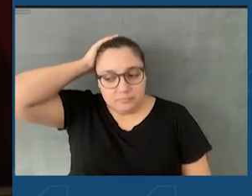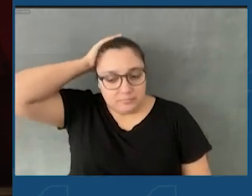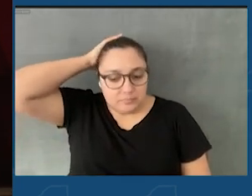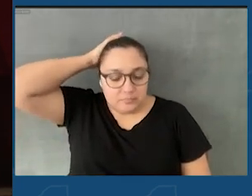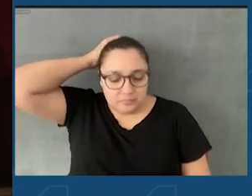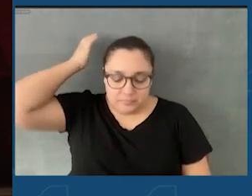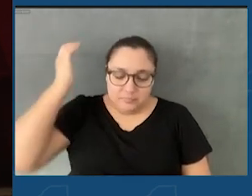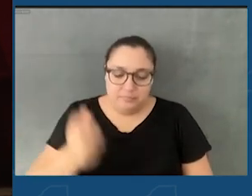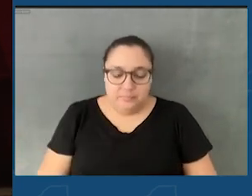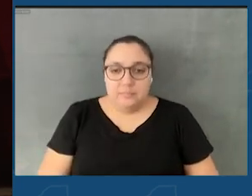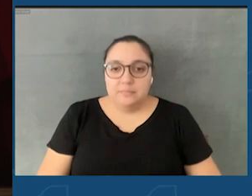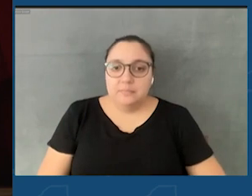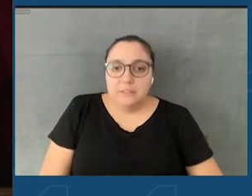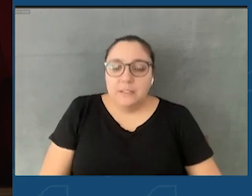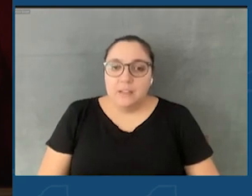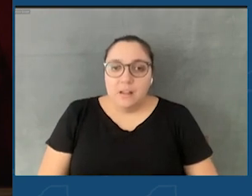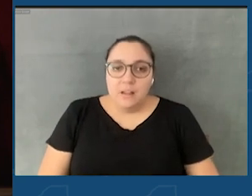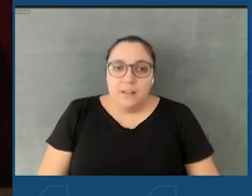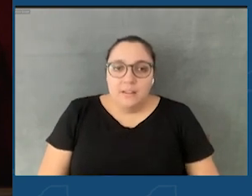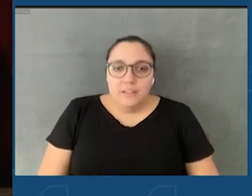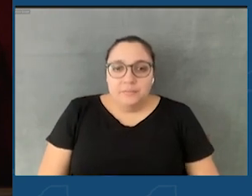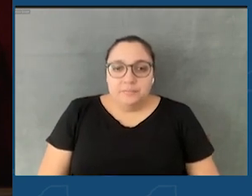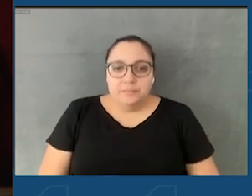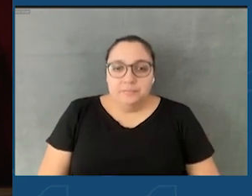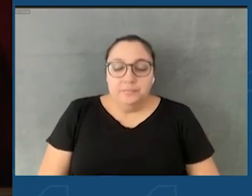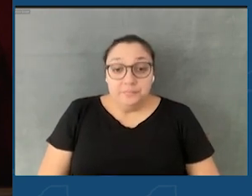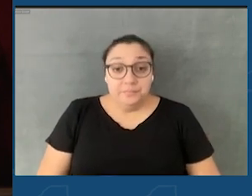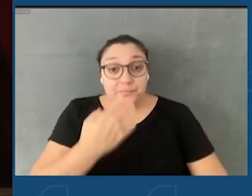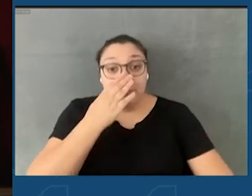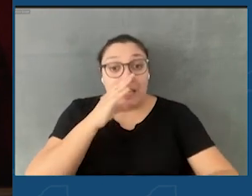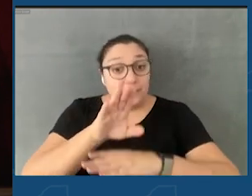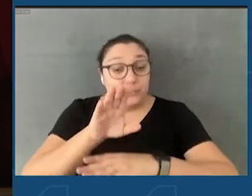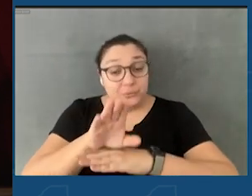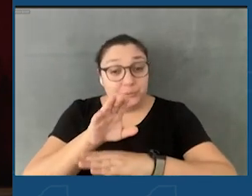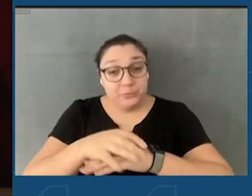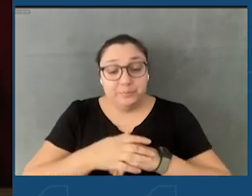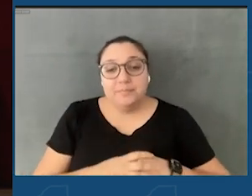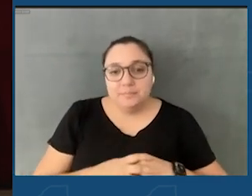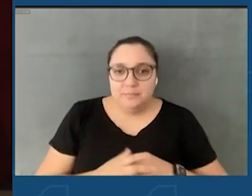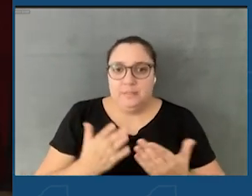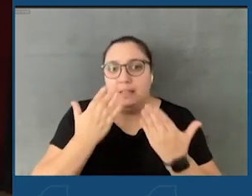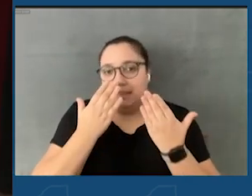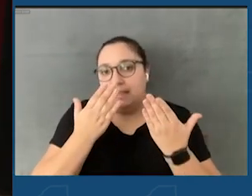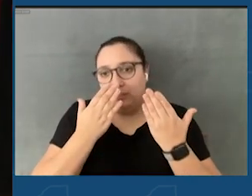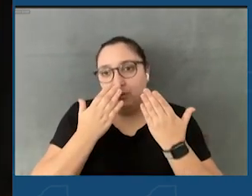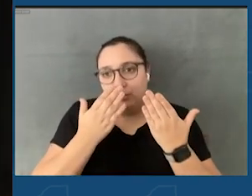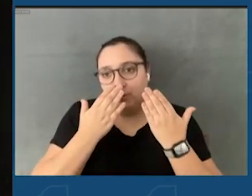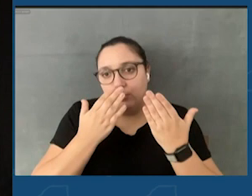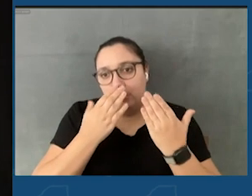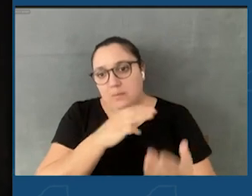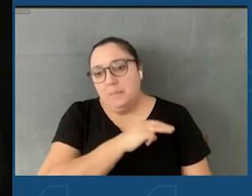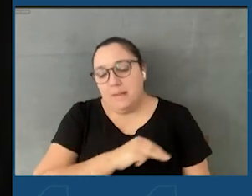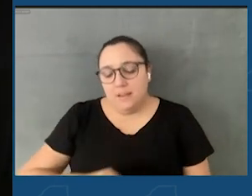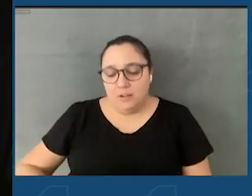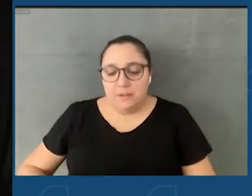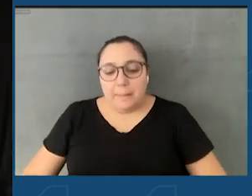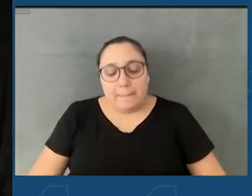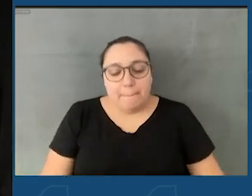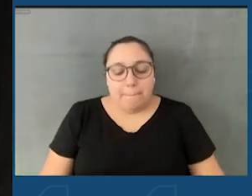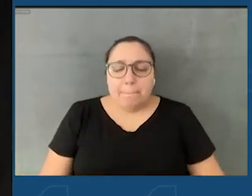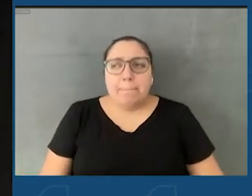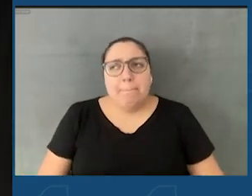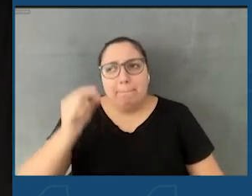as people do here in the city of Albany. And so I hope that this spurs a broader conversation about how we